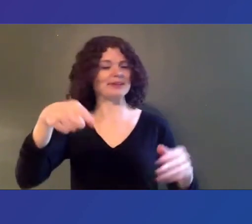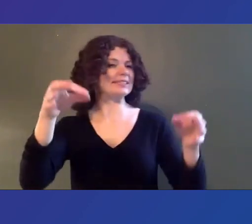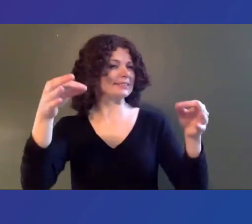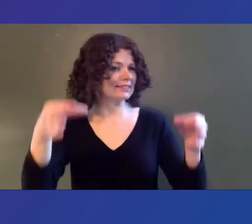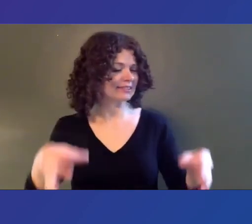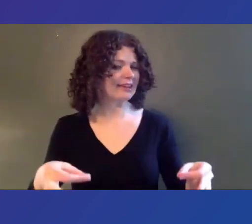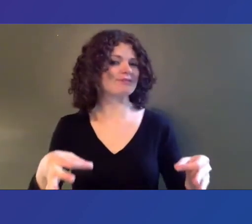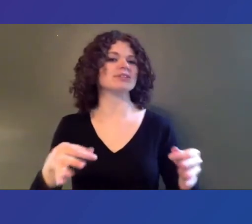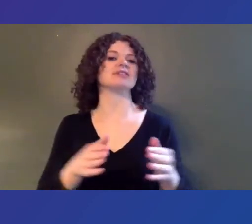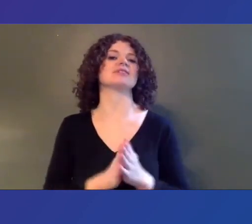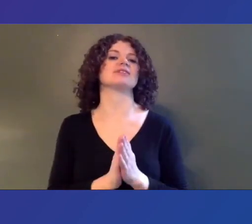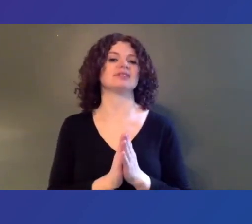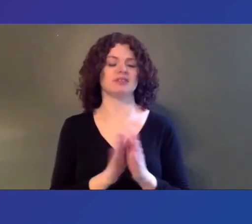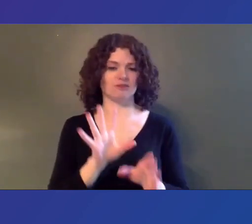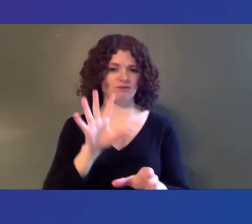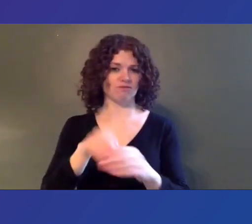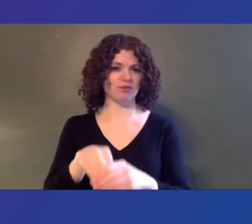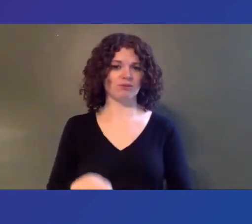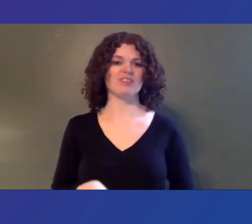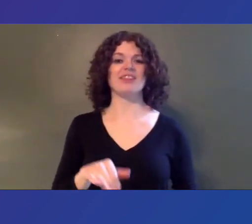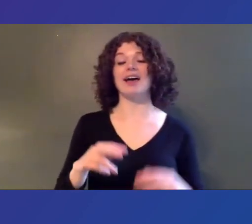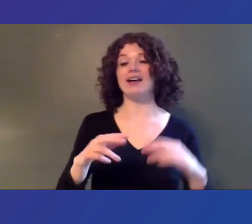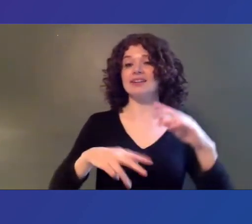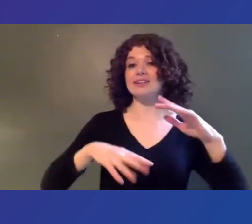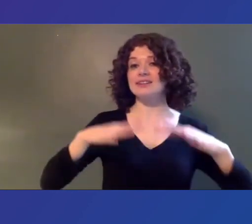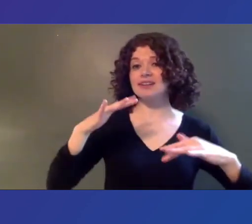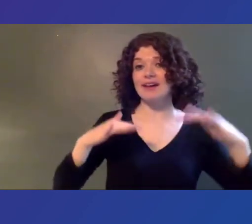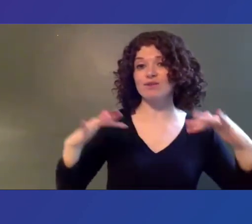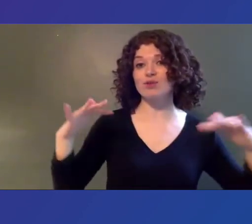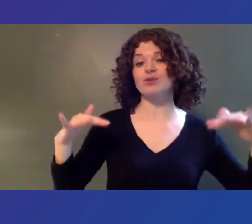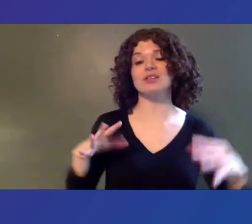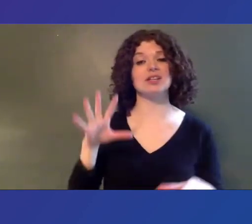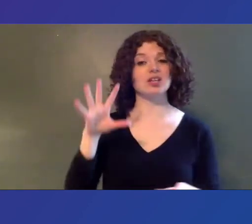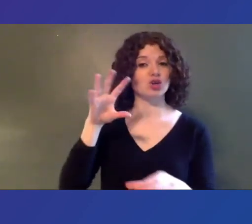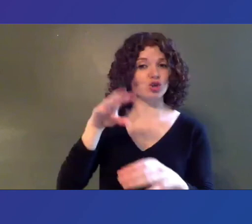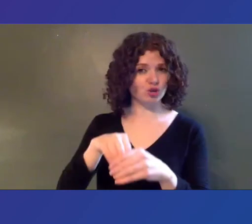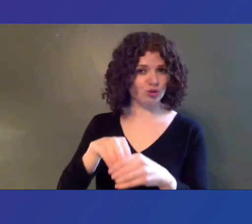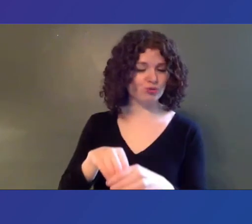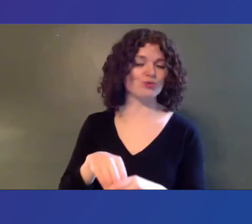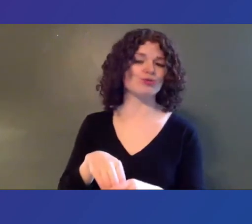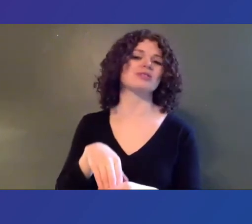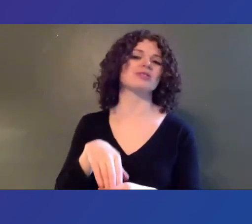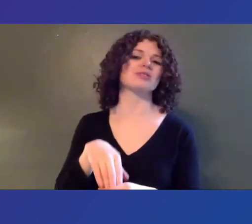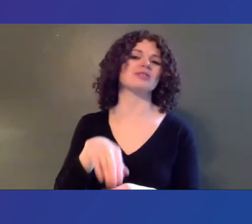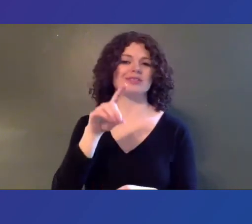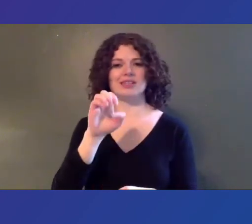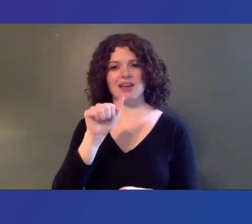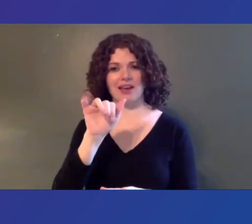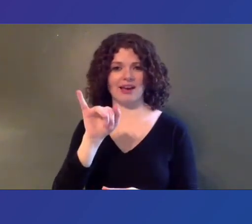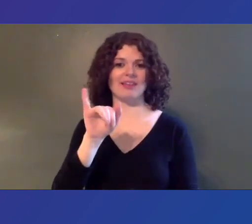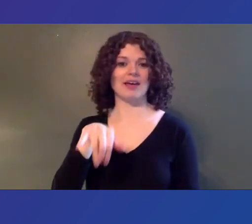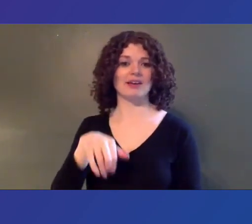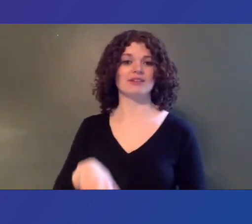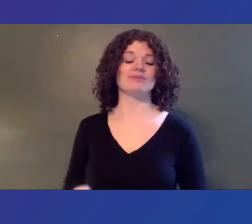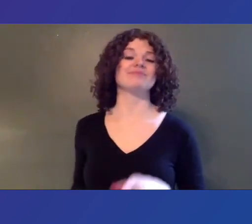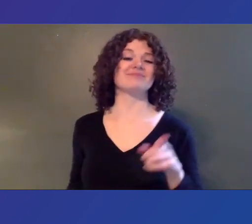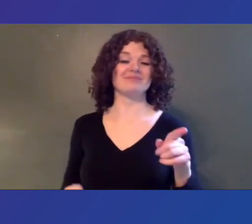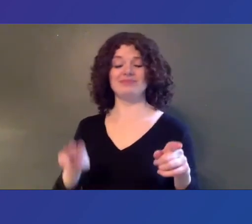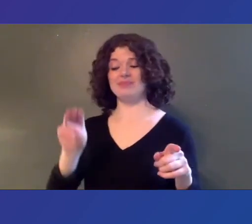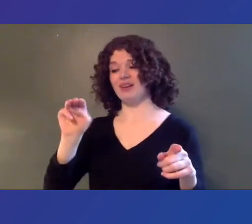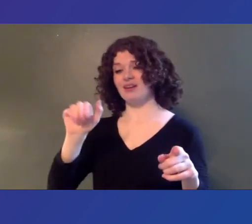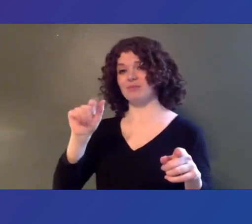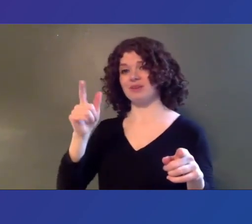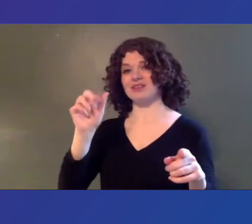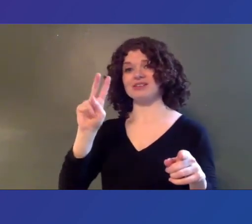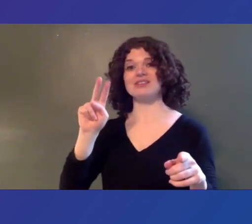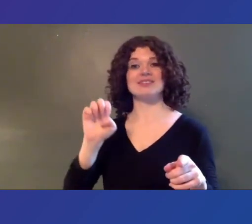Diversity, inclusion. Yeah. Maxine here. My answer immediately with thought to myself was some more than others. Yeah. I encourage people who are